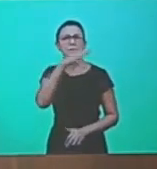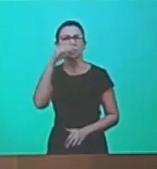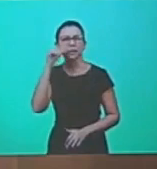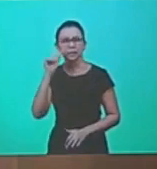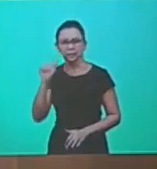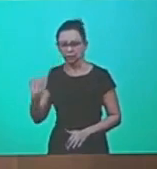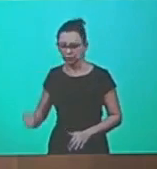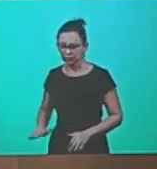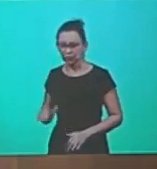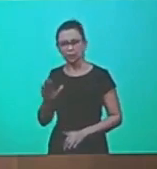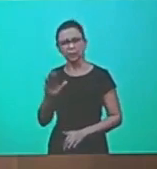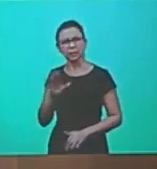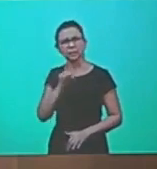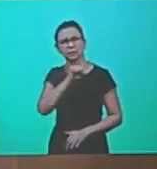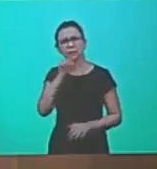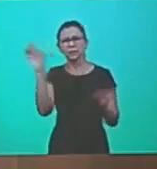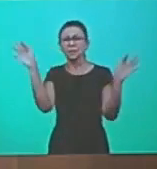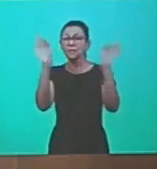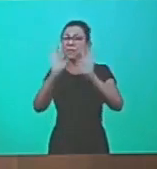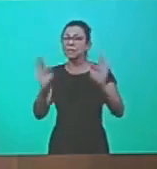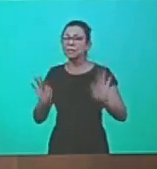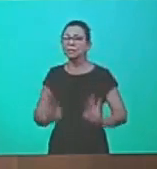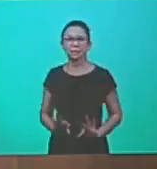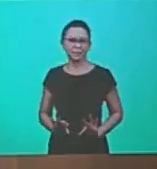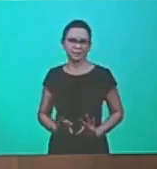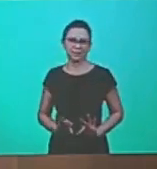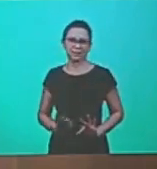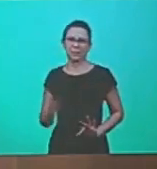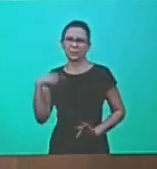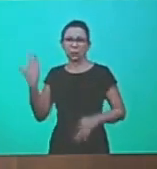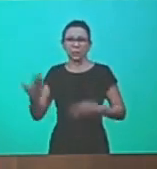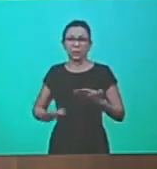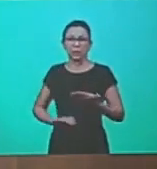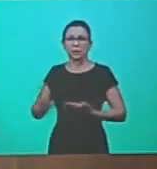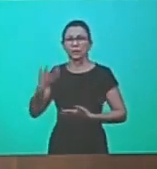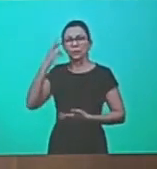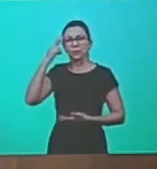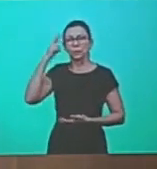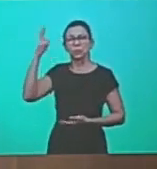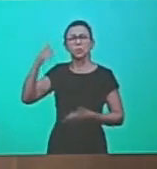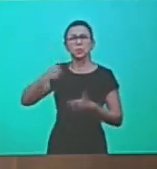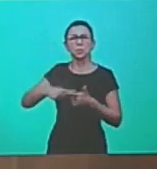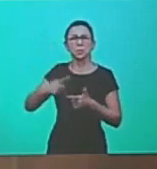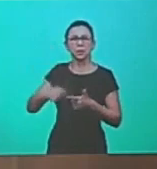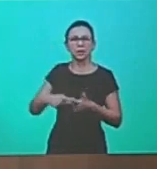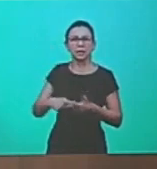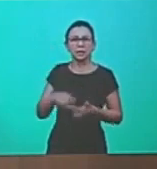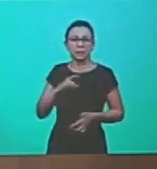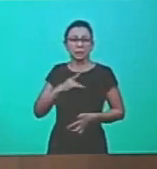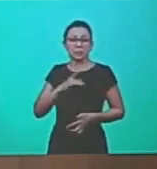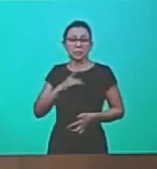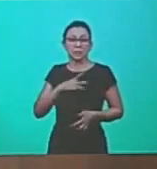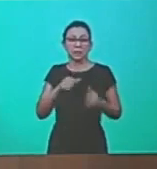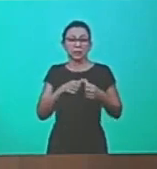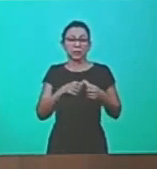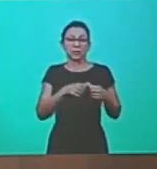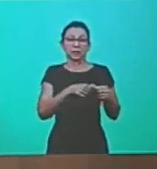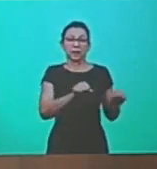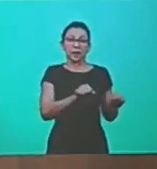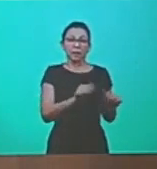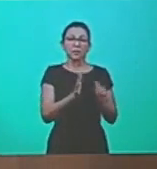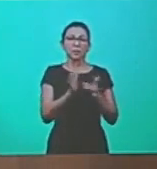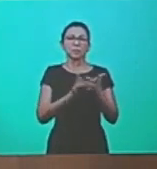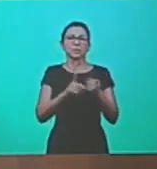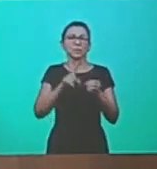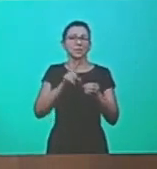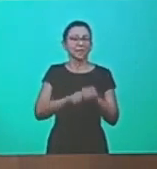We are very happy people because we are in the presence of the Lord. We don't serve the Lord because we are scared, because of